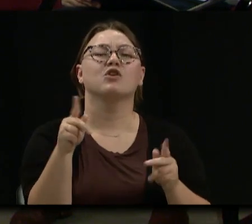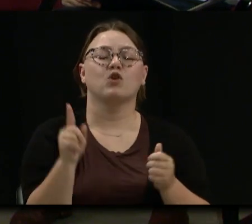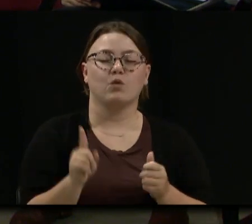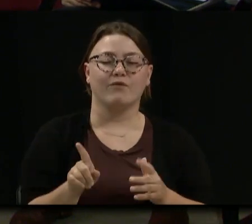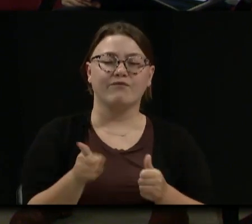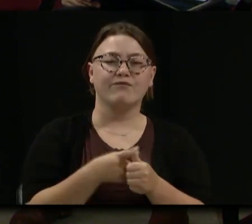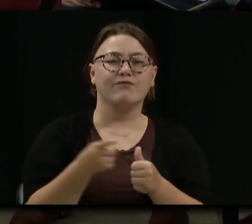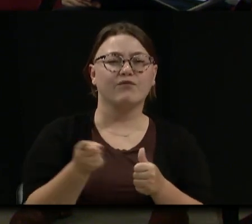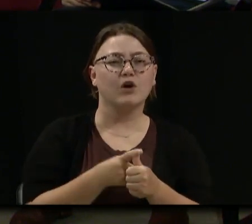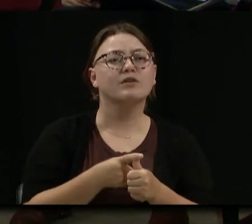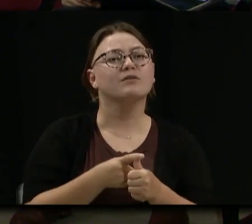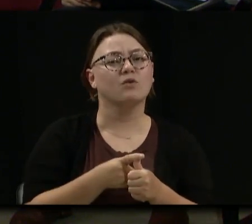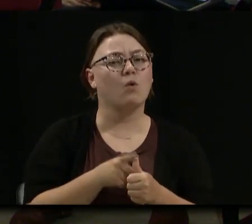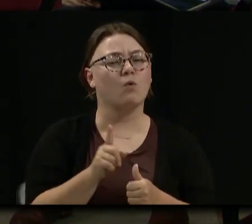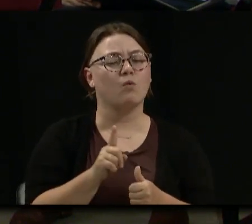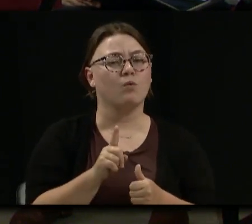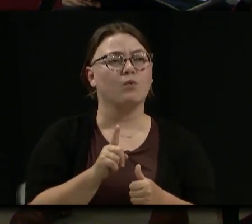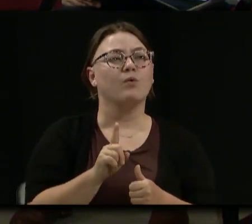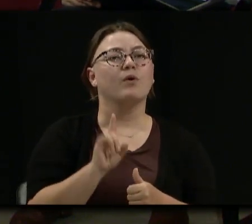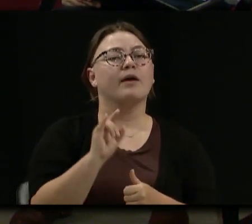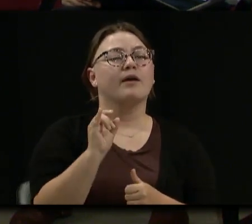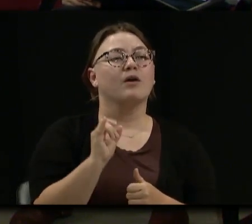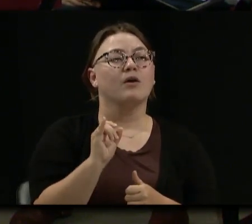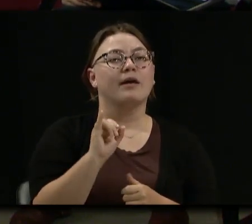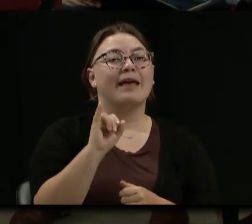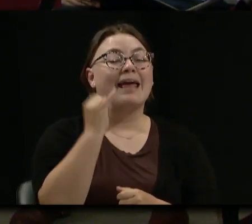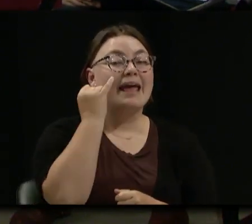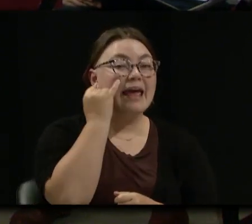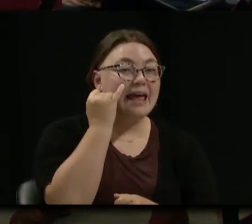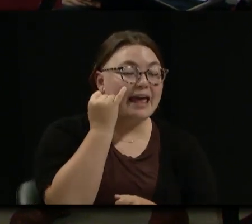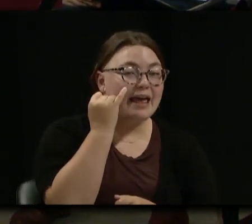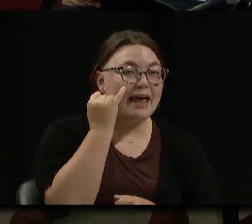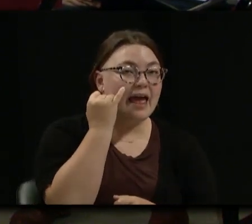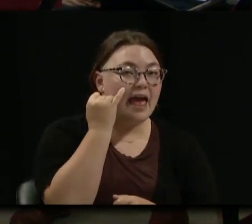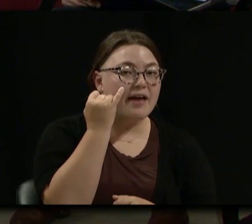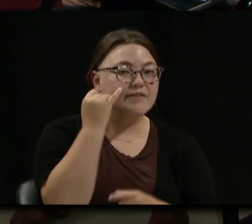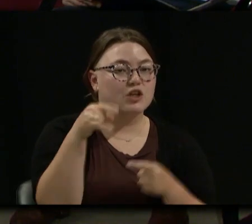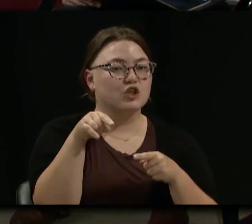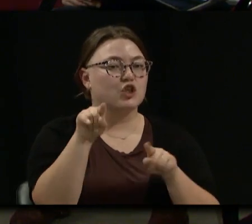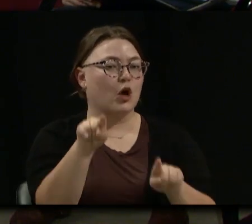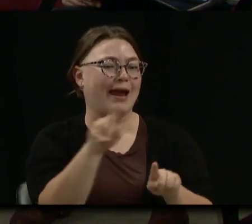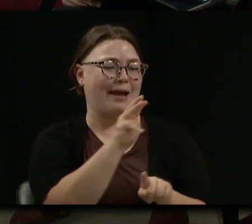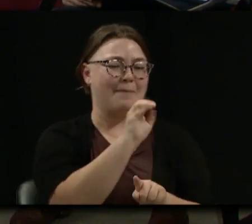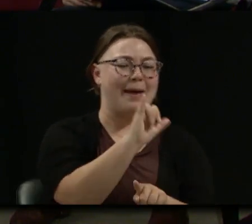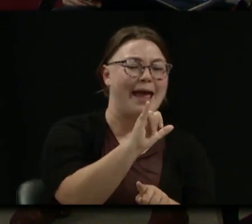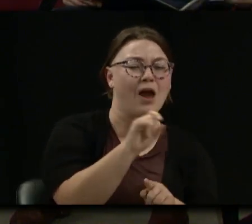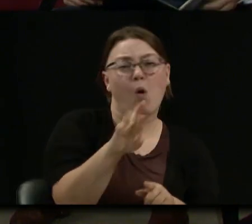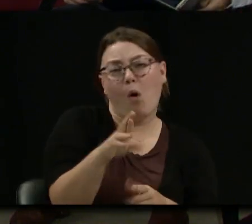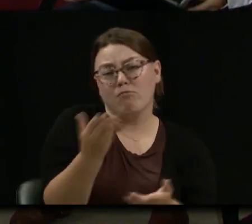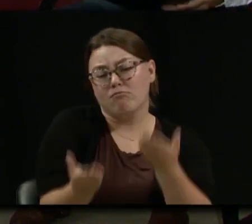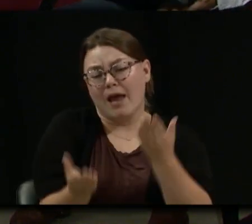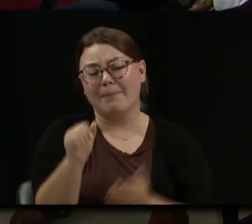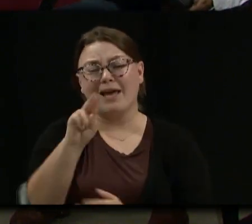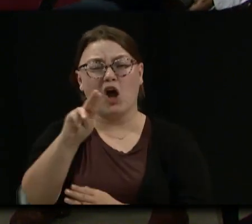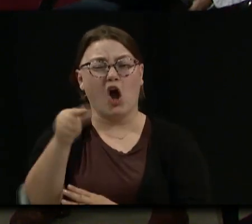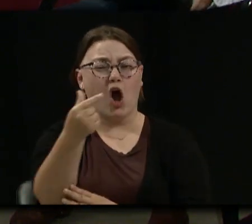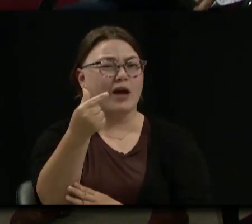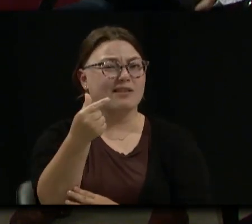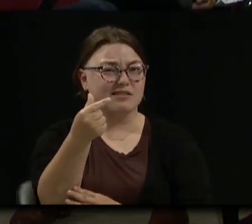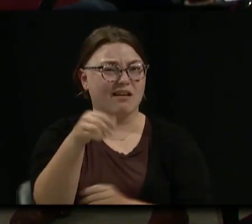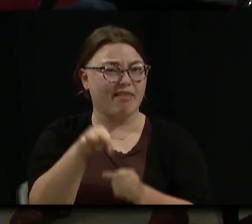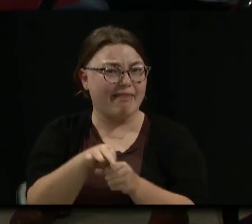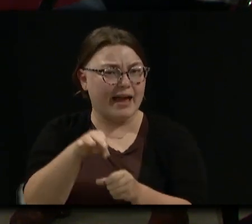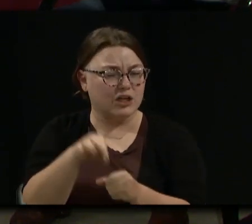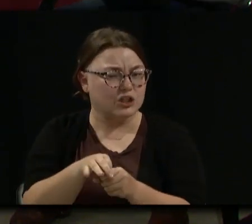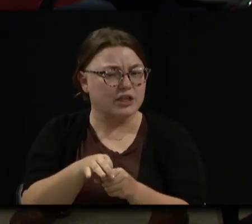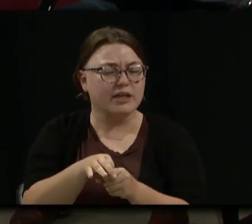process takes us. What, if any, issues came to light, either in the May or maybe the August election, that came out of